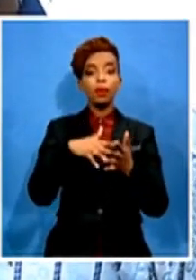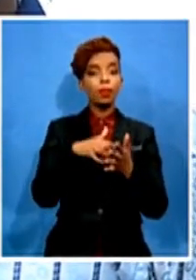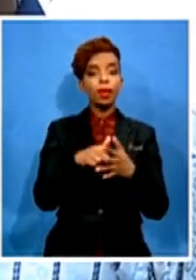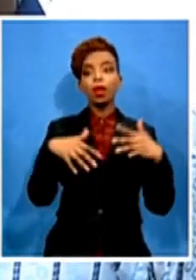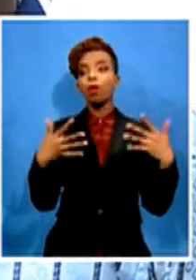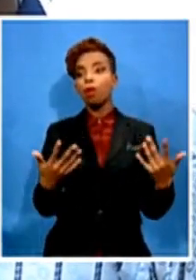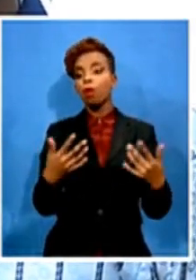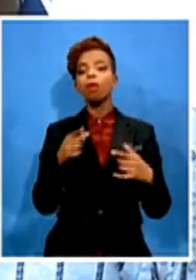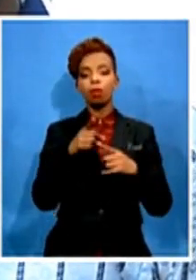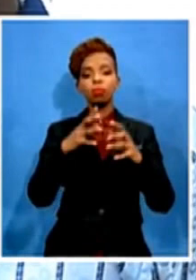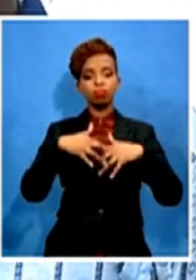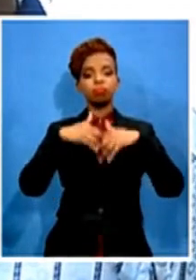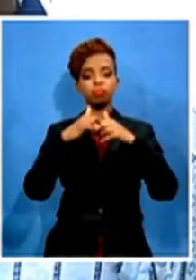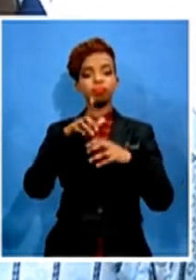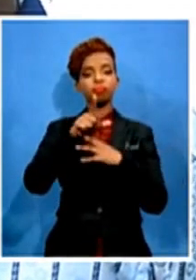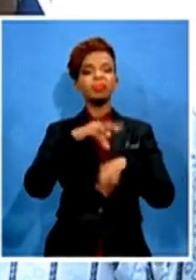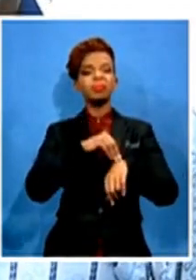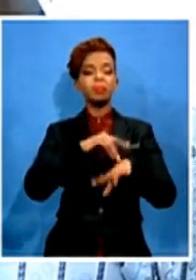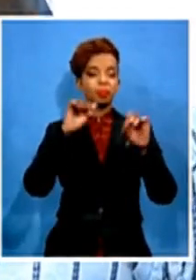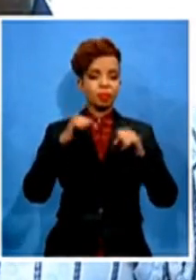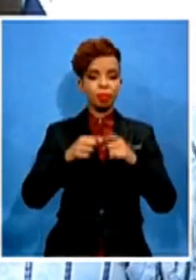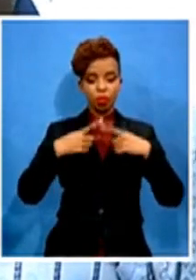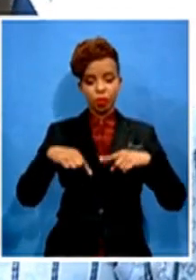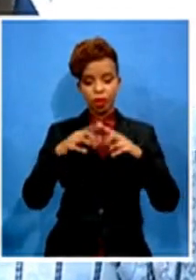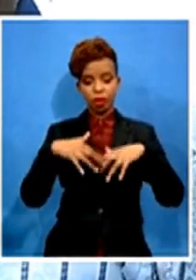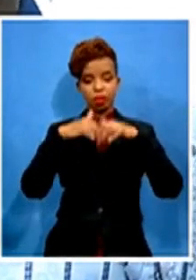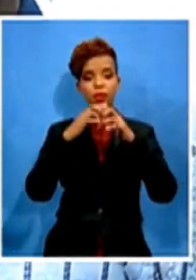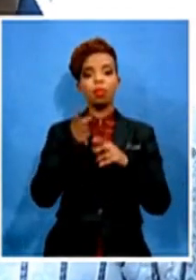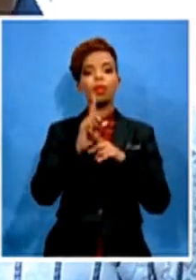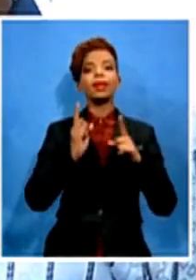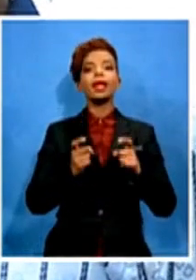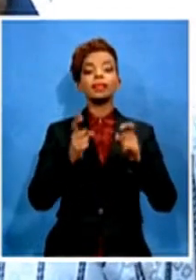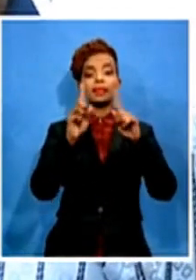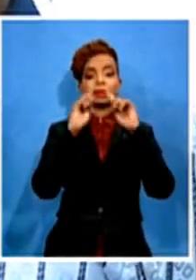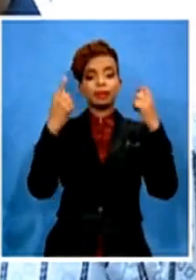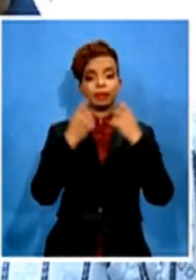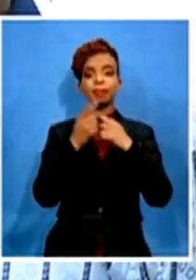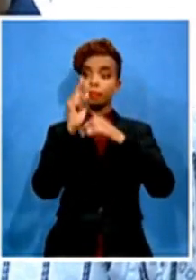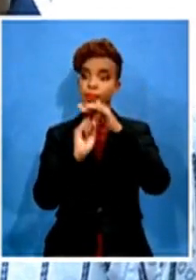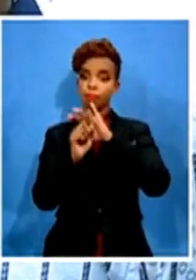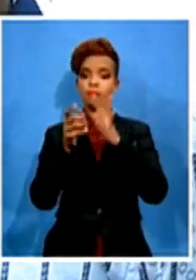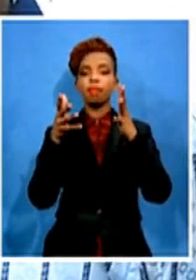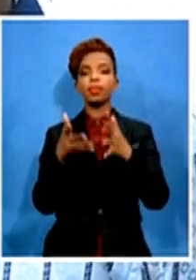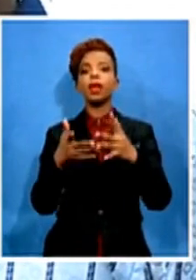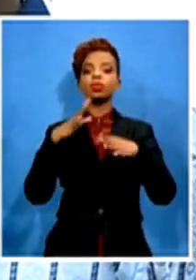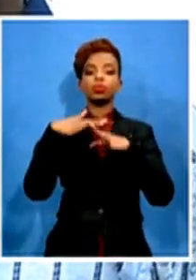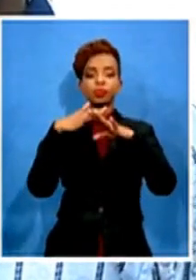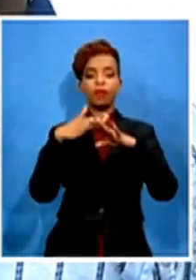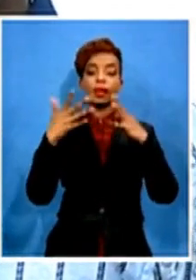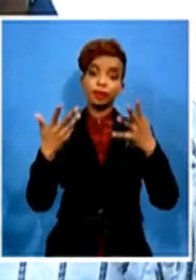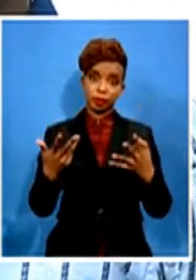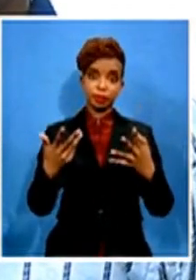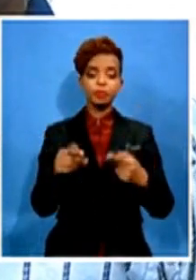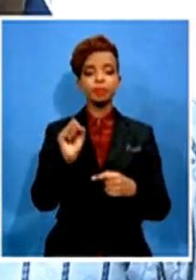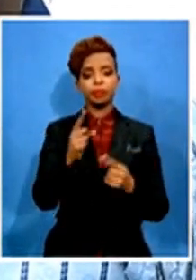which had to go in there and do that. And that's what they're busy dealing with. We then said, if you find a place where you think